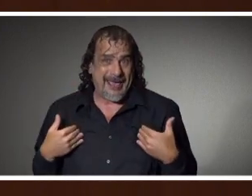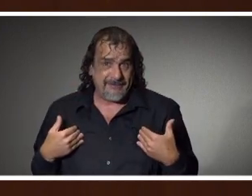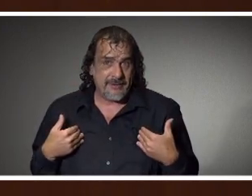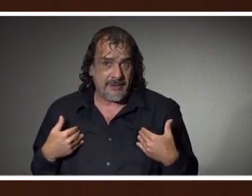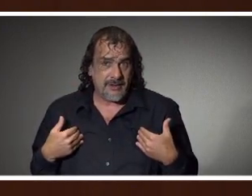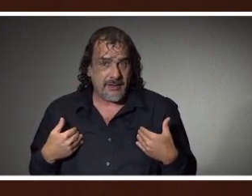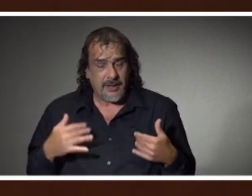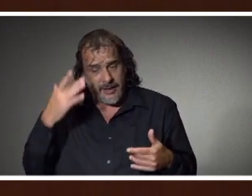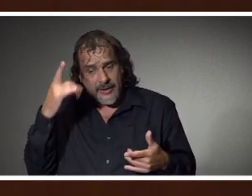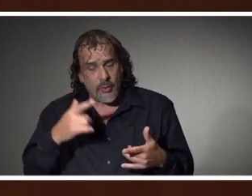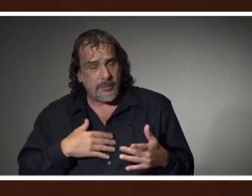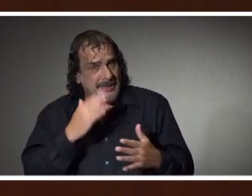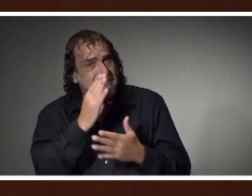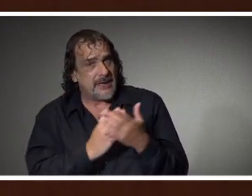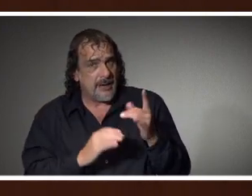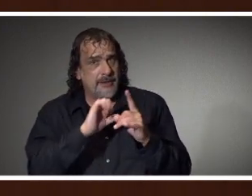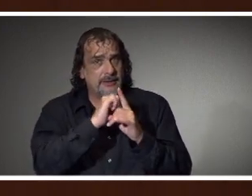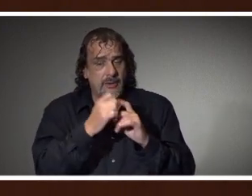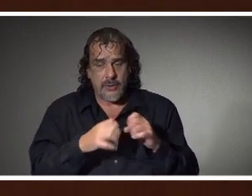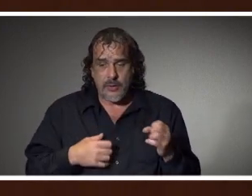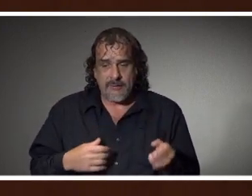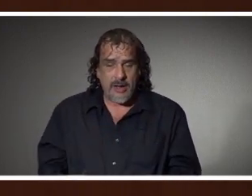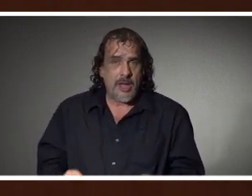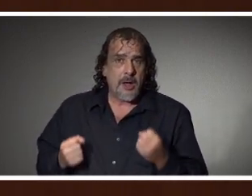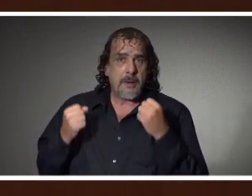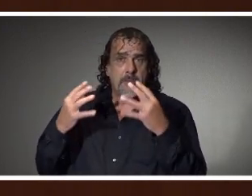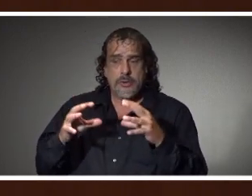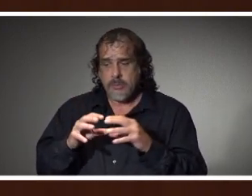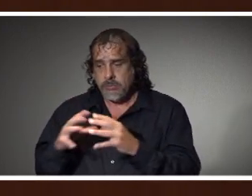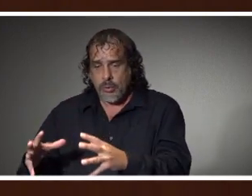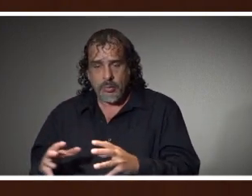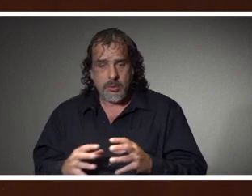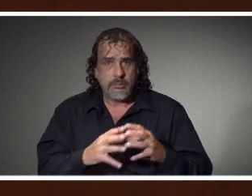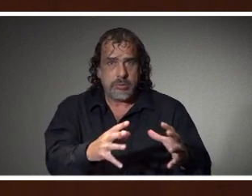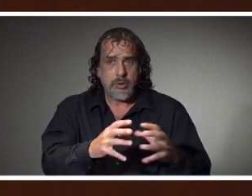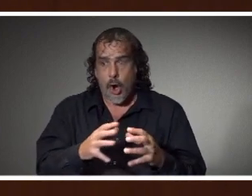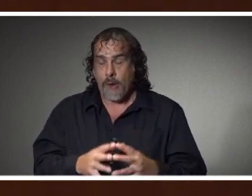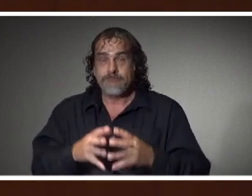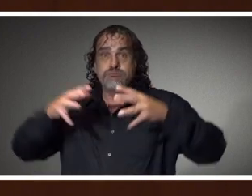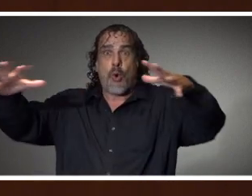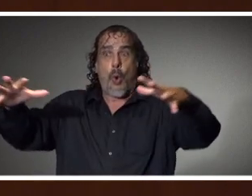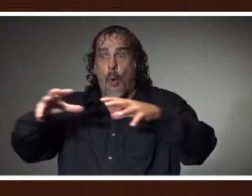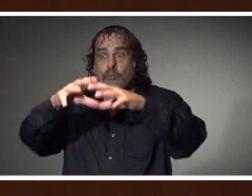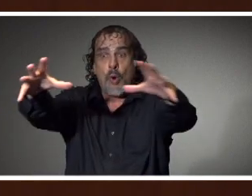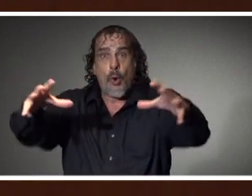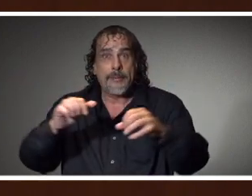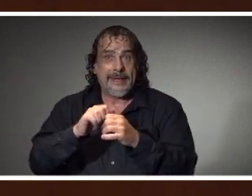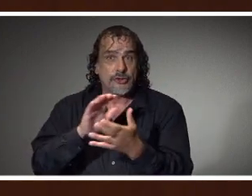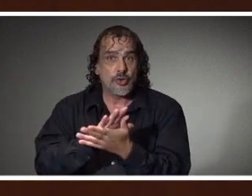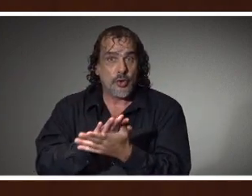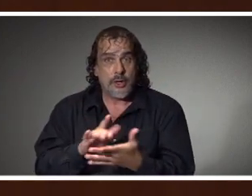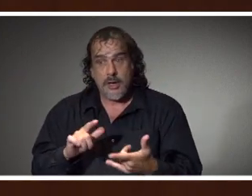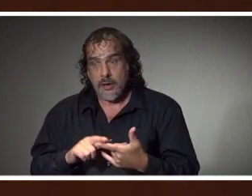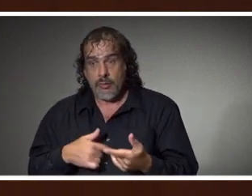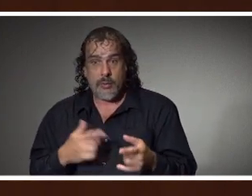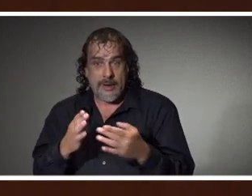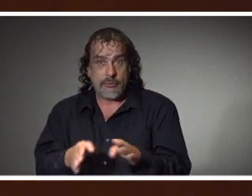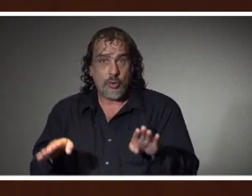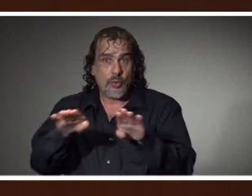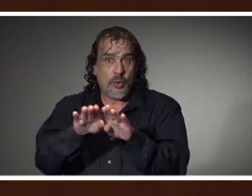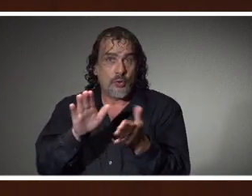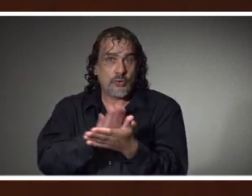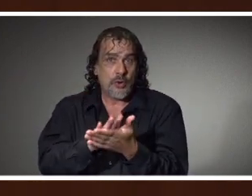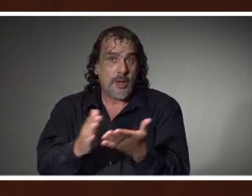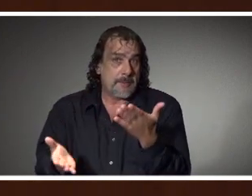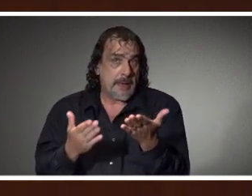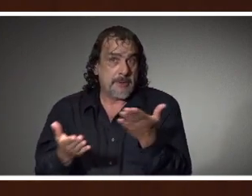be scenarios where there will be multiple micro outbreaks or even massive outbreaks within a school system where considerations for a closure will need to be